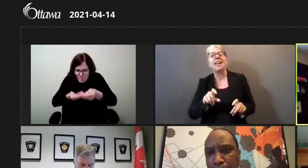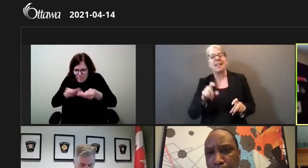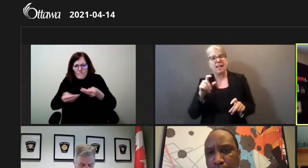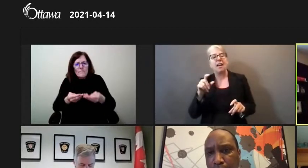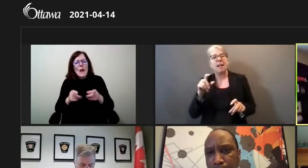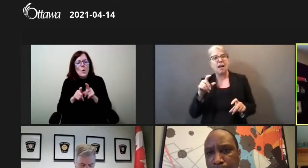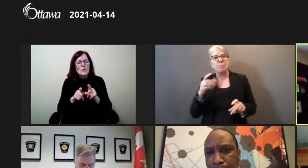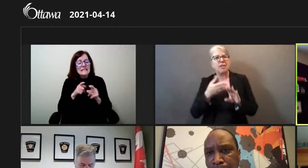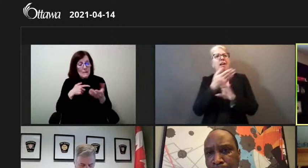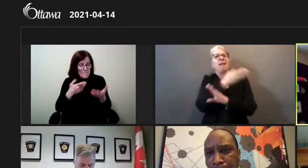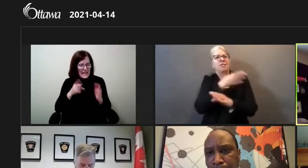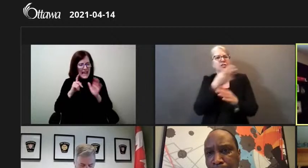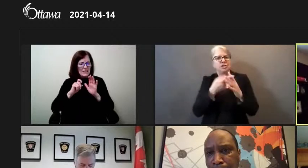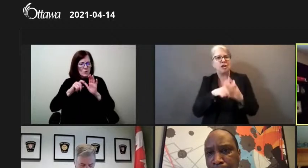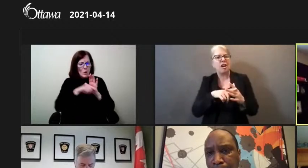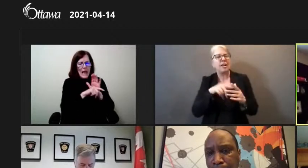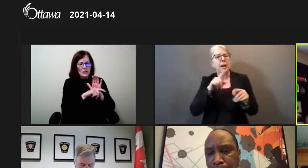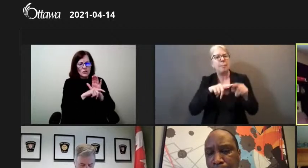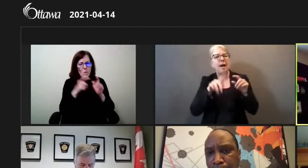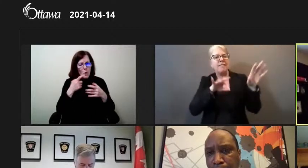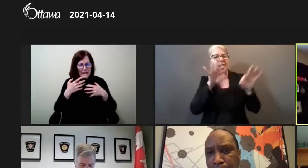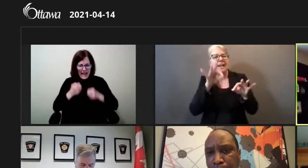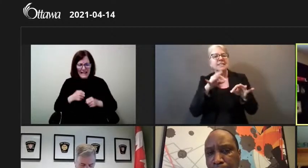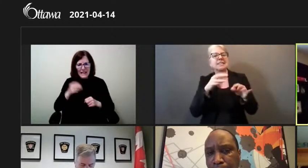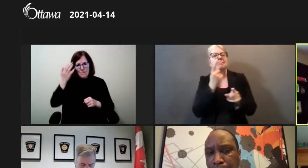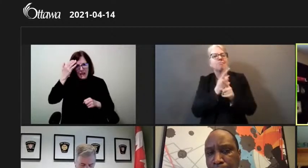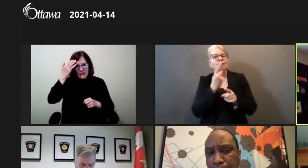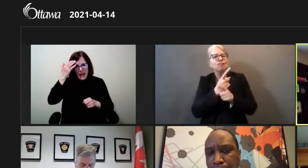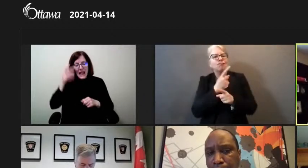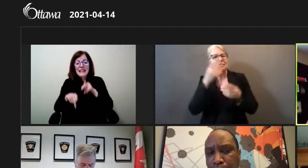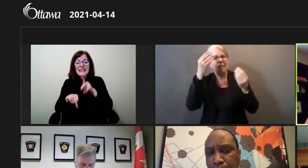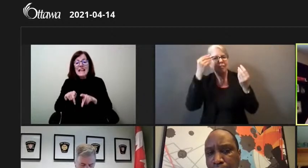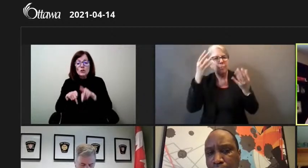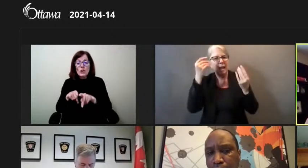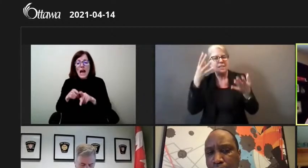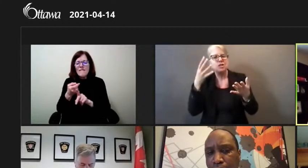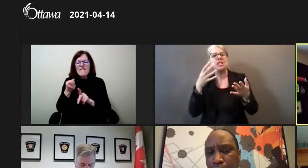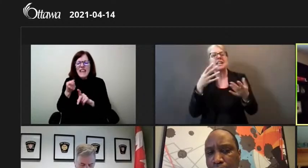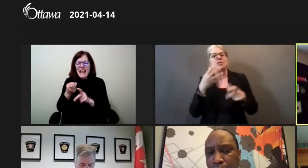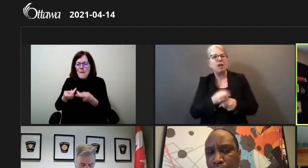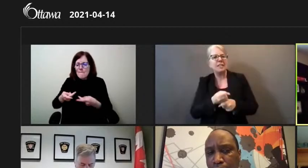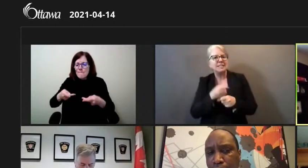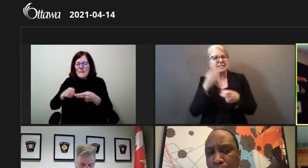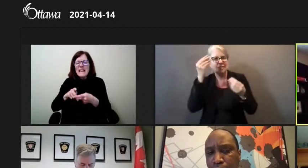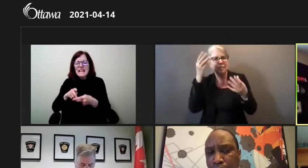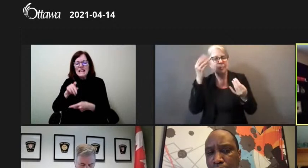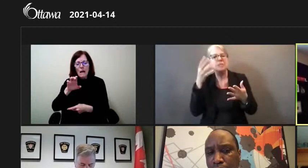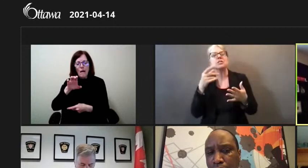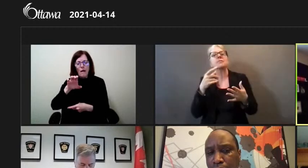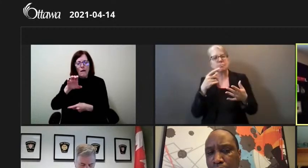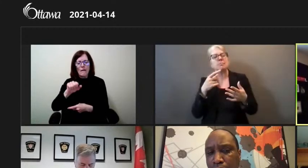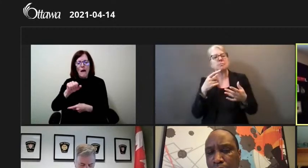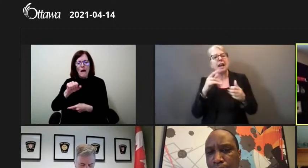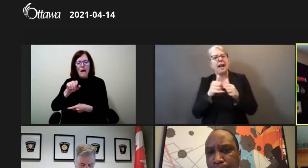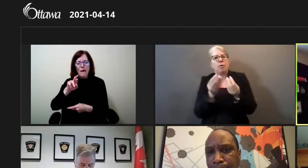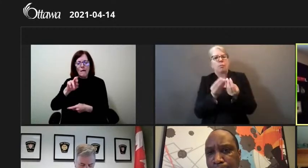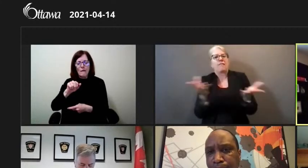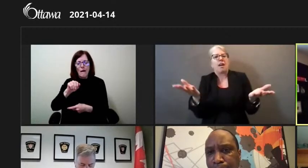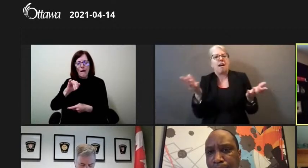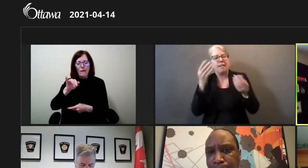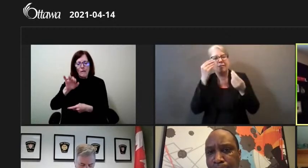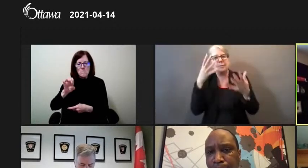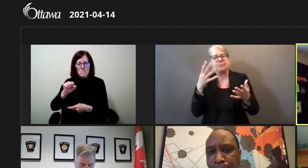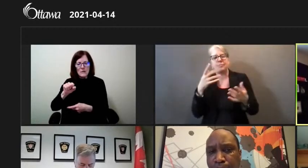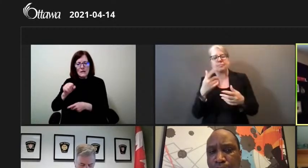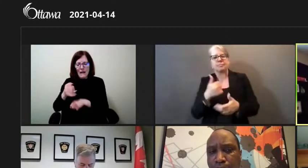that in terms of trusted sources of information and how to provide information, I think was helpful